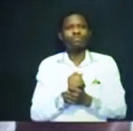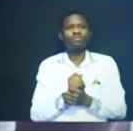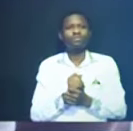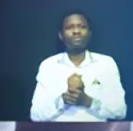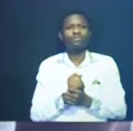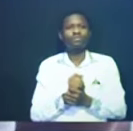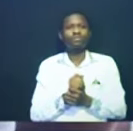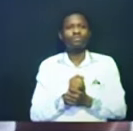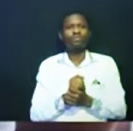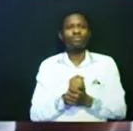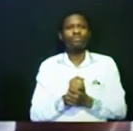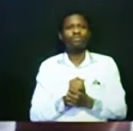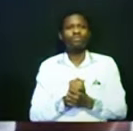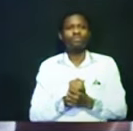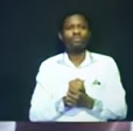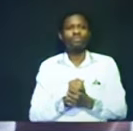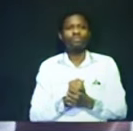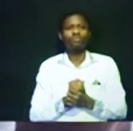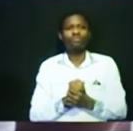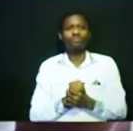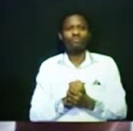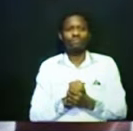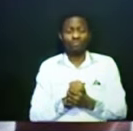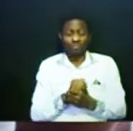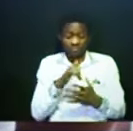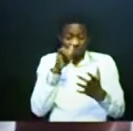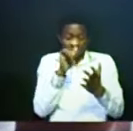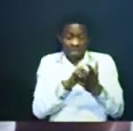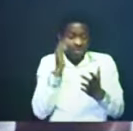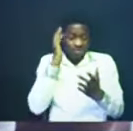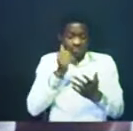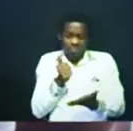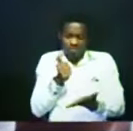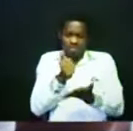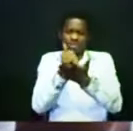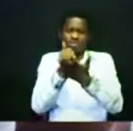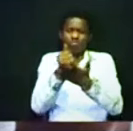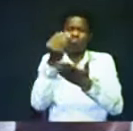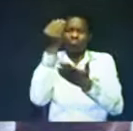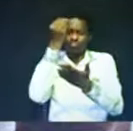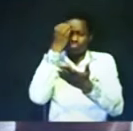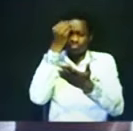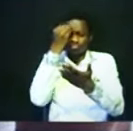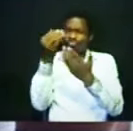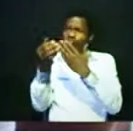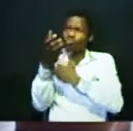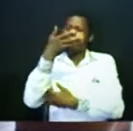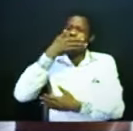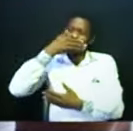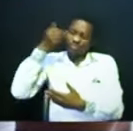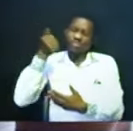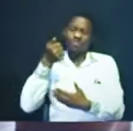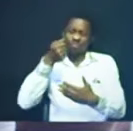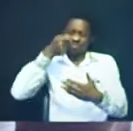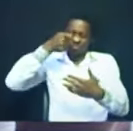knowledge, no. But this one will help us to know him better.